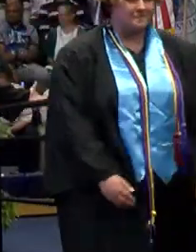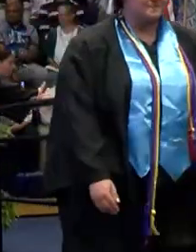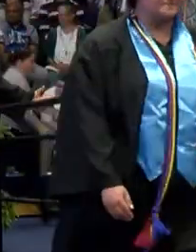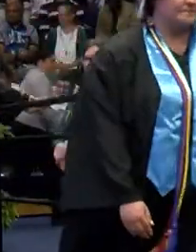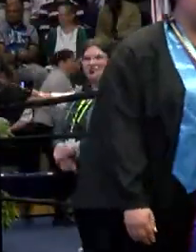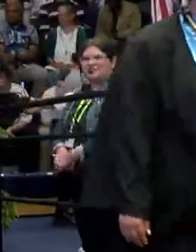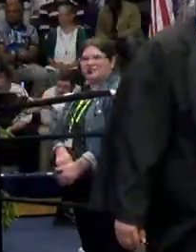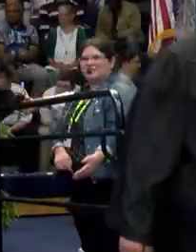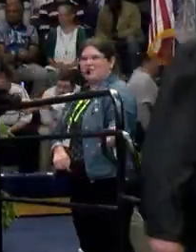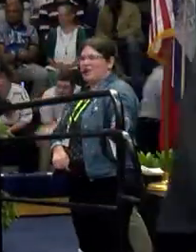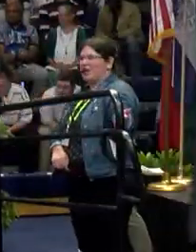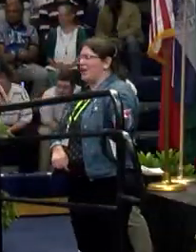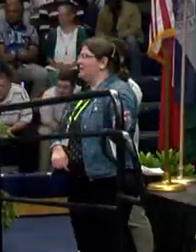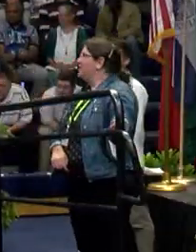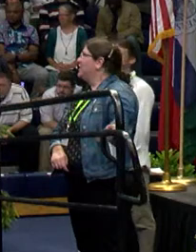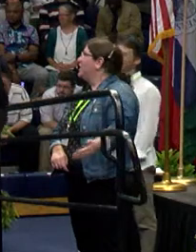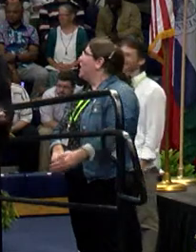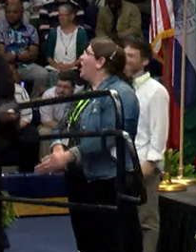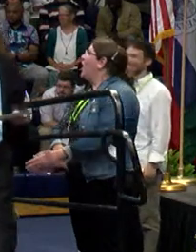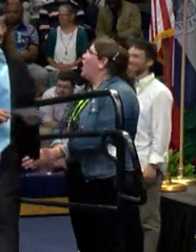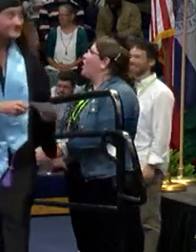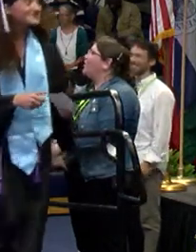Cam Olson Roth.